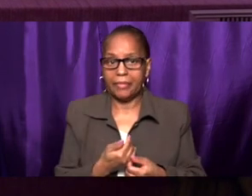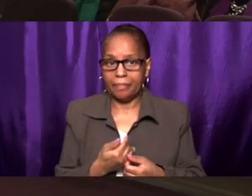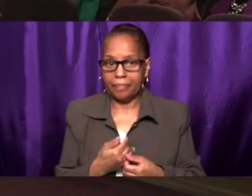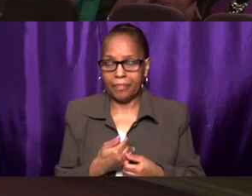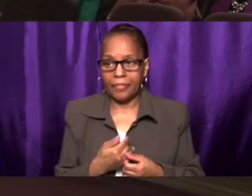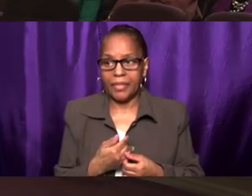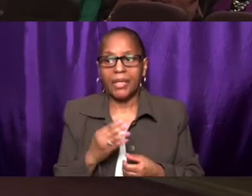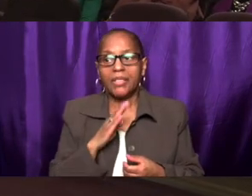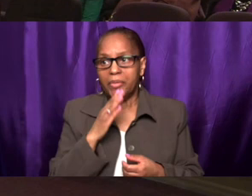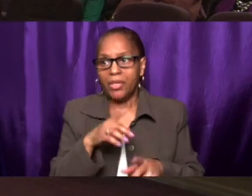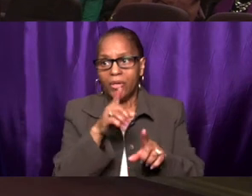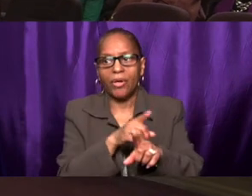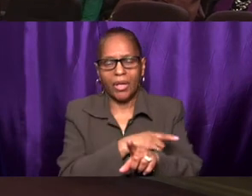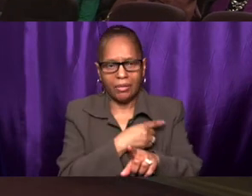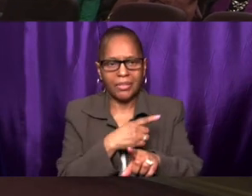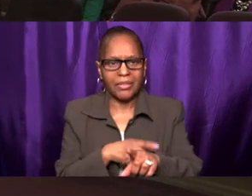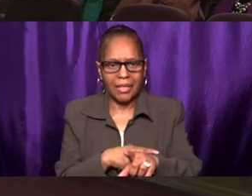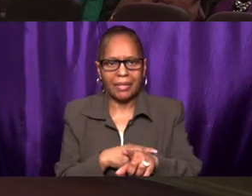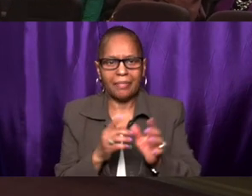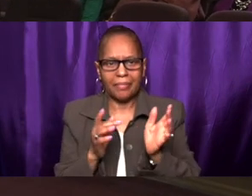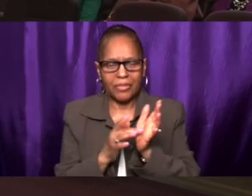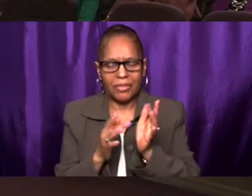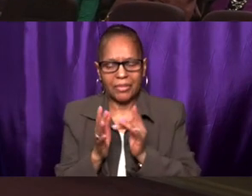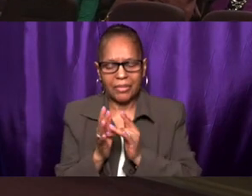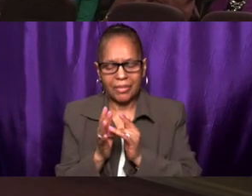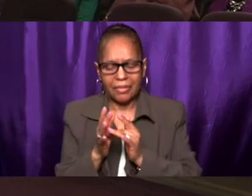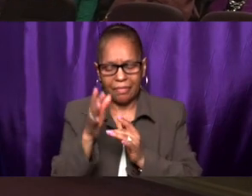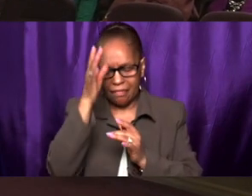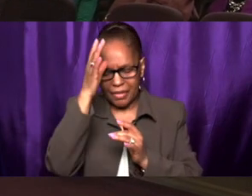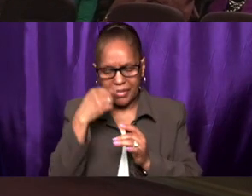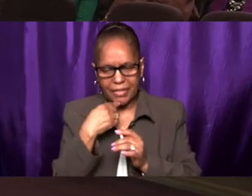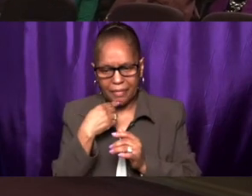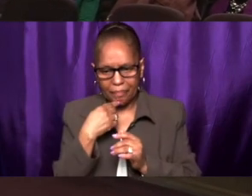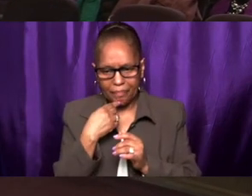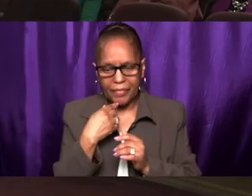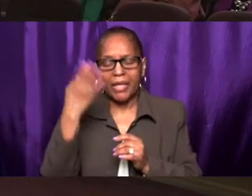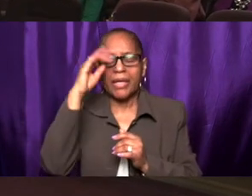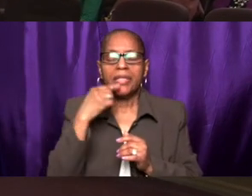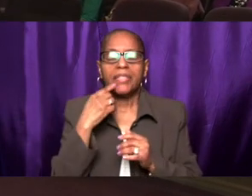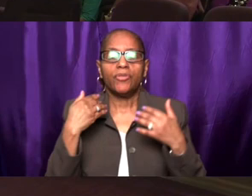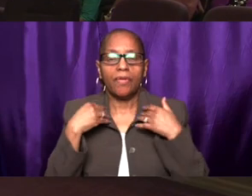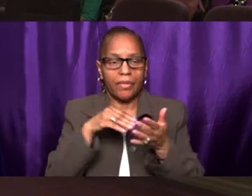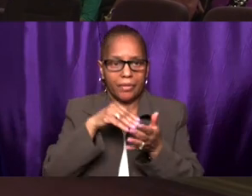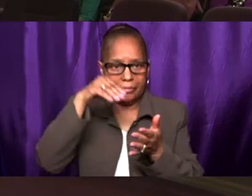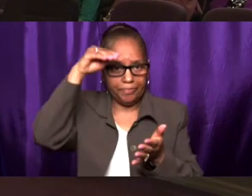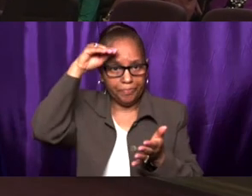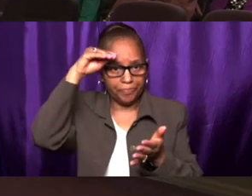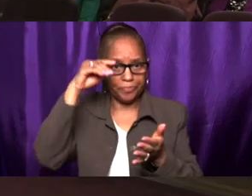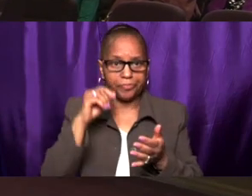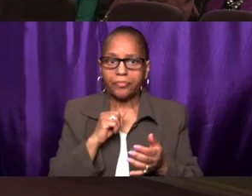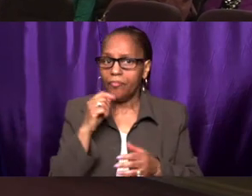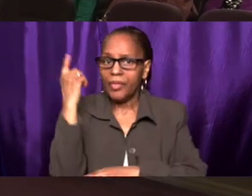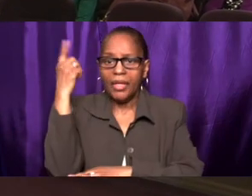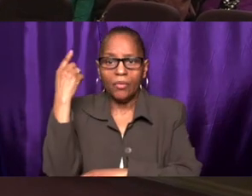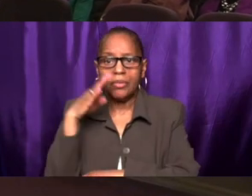He's been here a long time, Jesus. God says, but you got to learn that it's not going to always